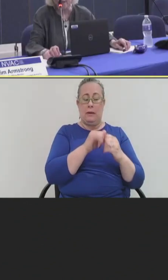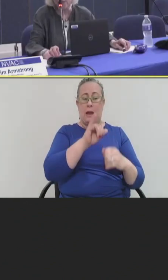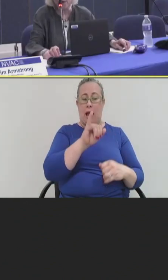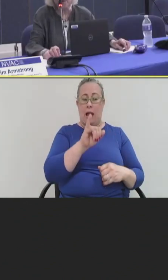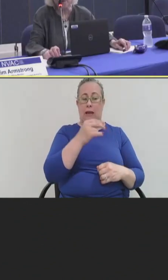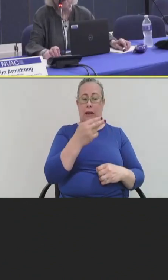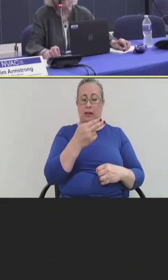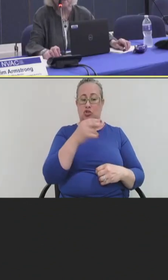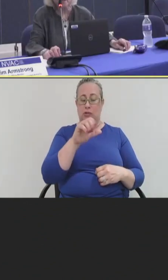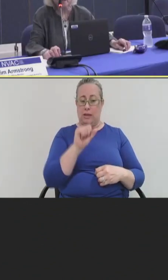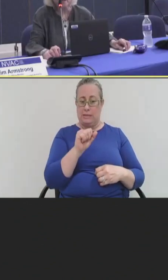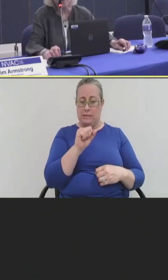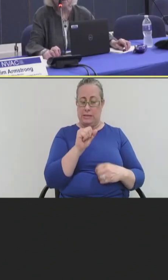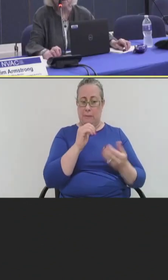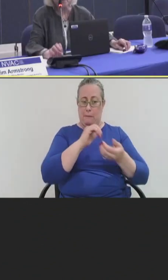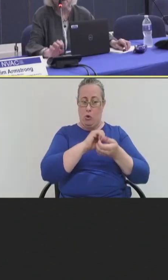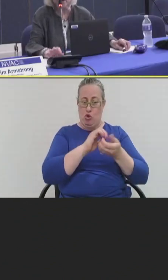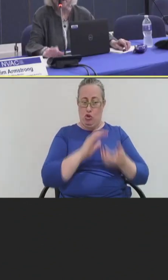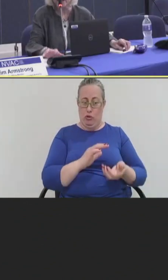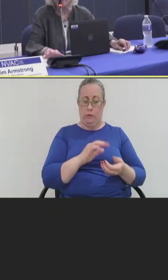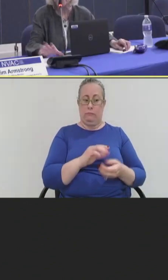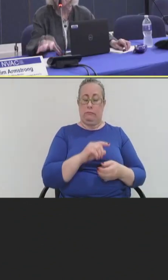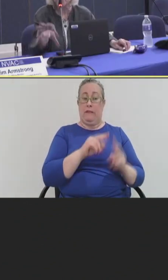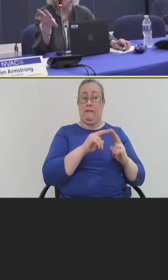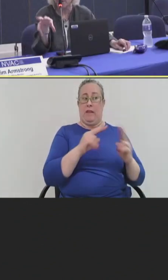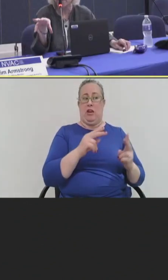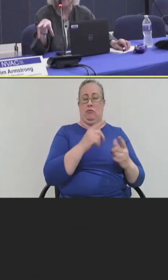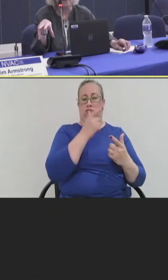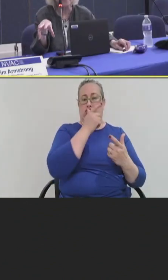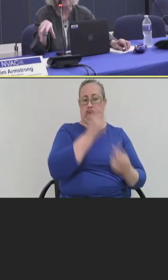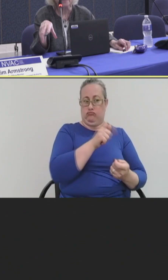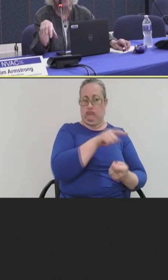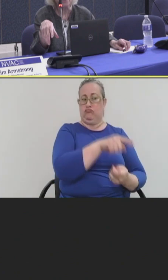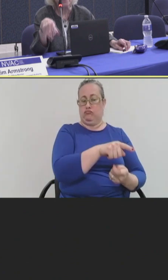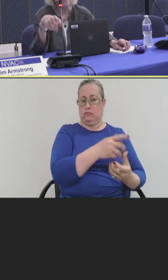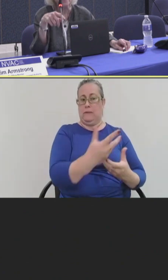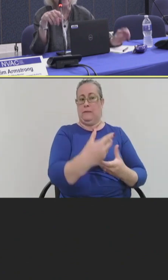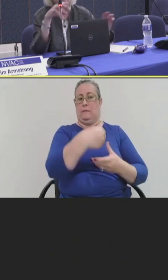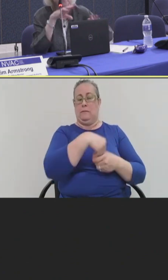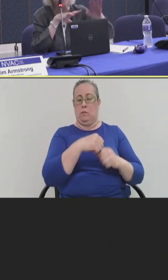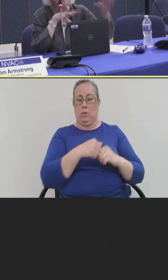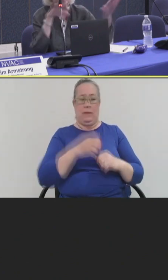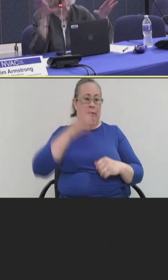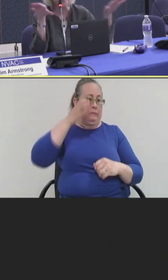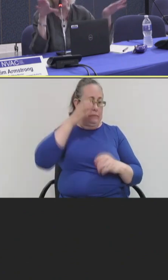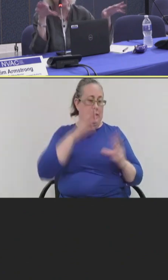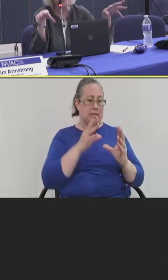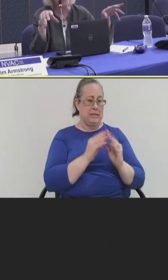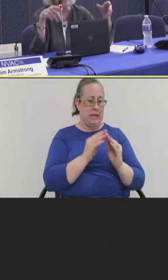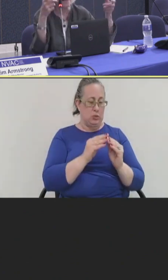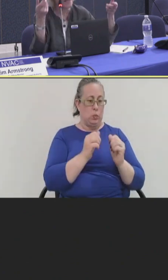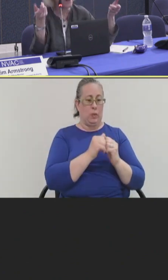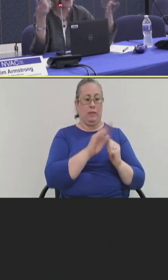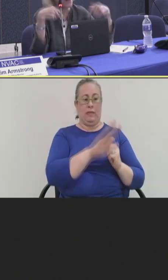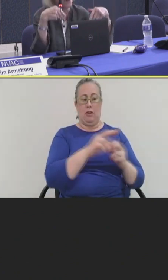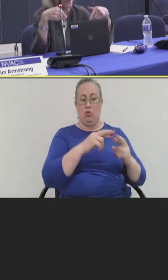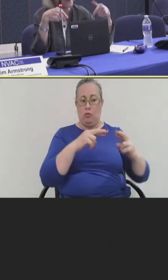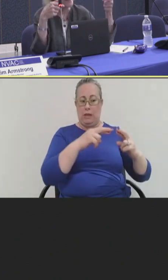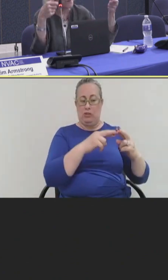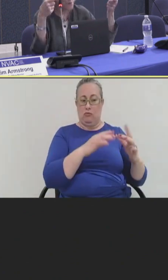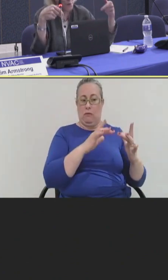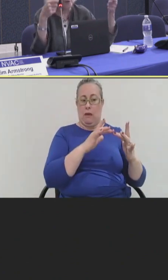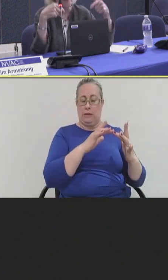IHS partners who are very keen to be part of the listening sessions, and with their regional contacts, they're actually going